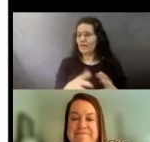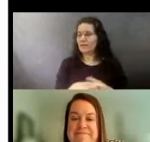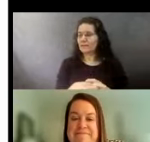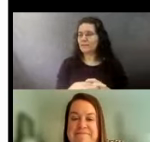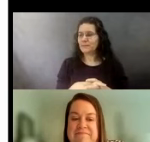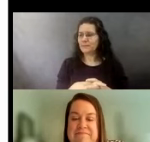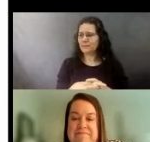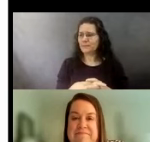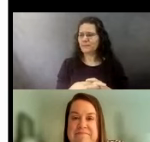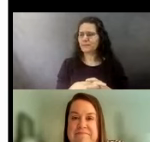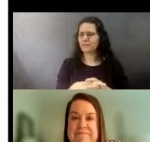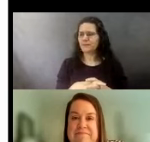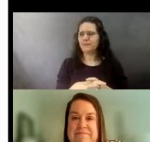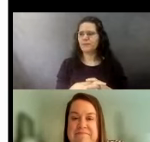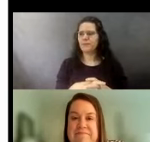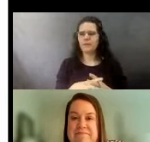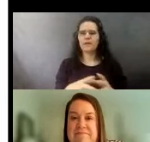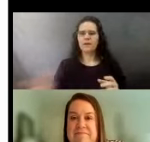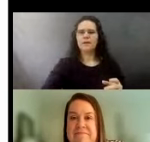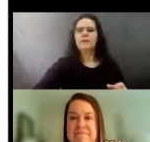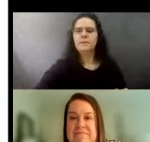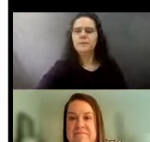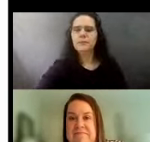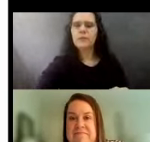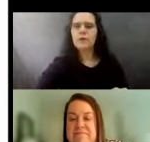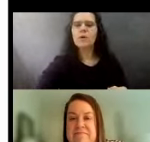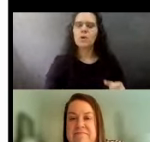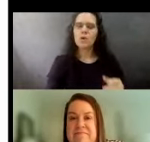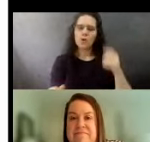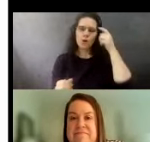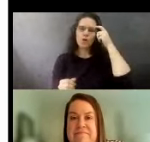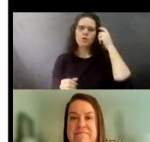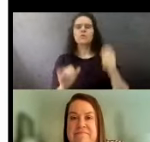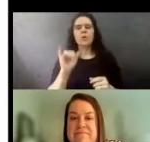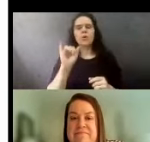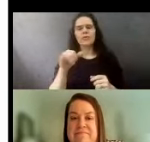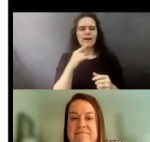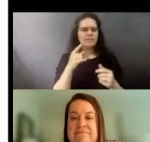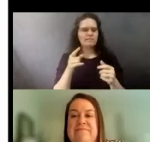be creative and to make good arguments under this amended definition.